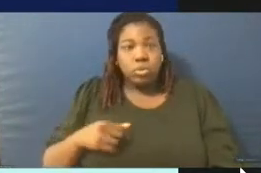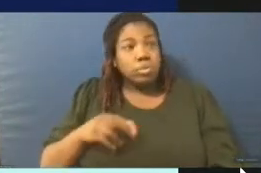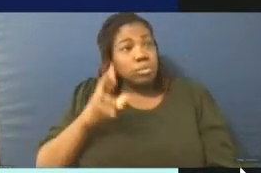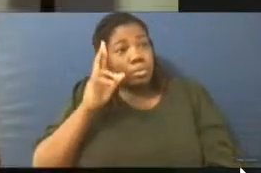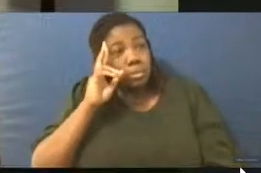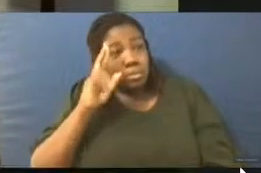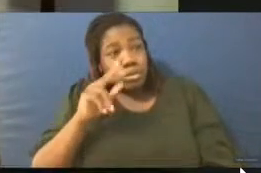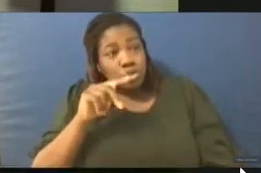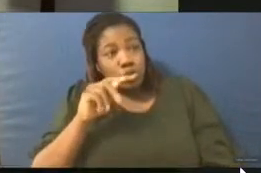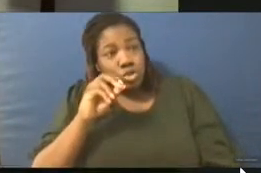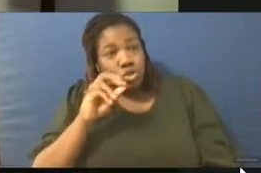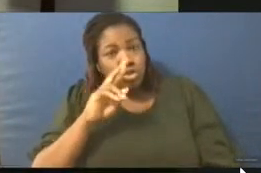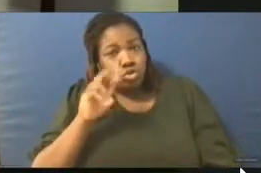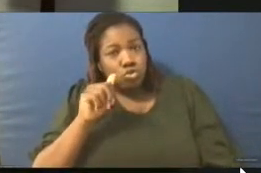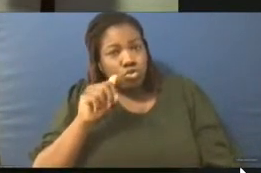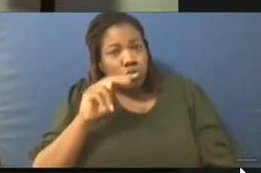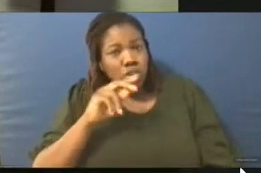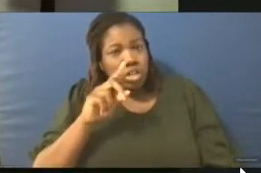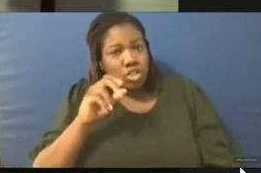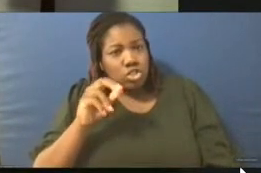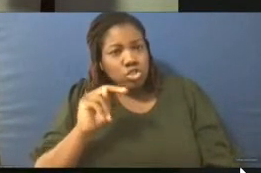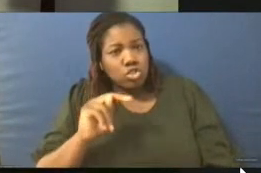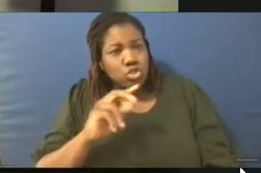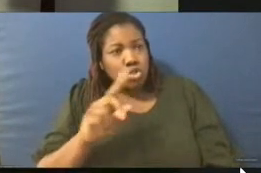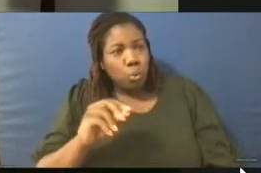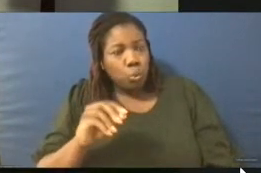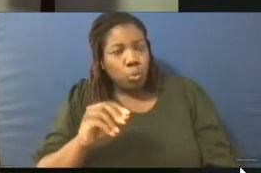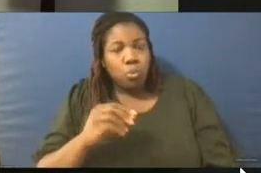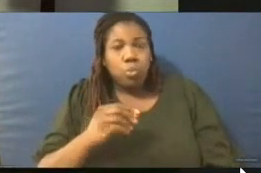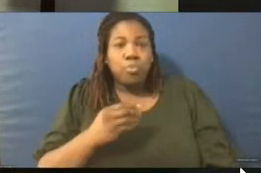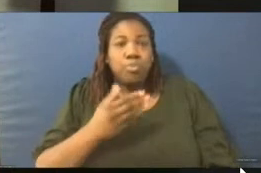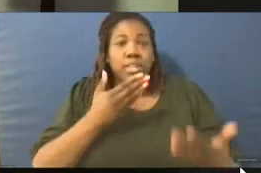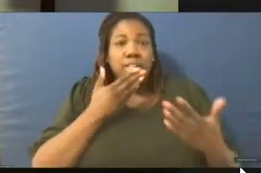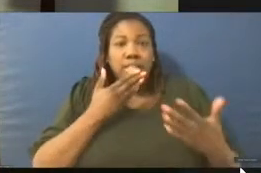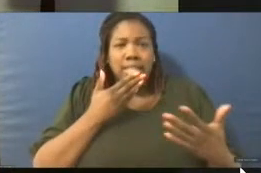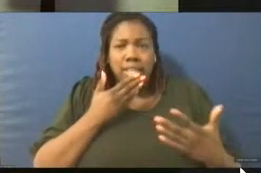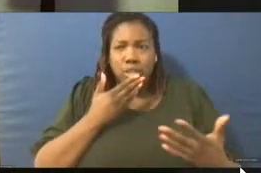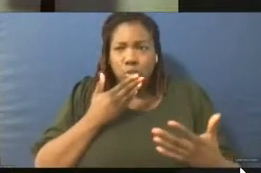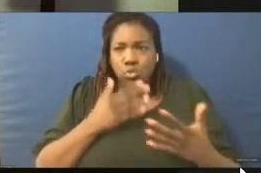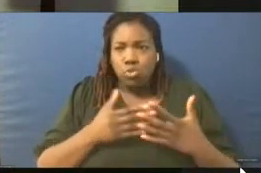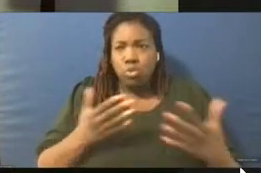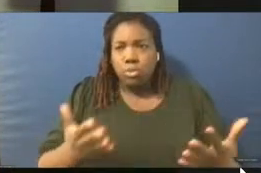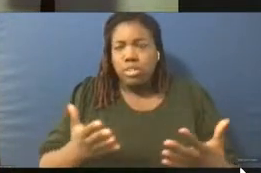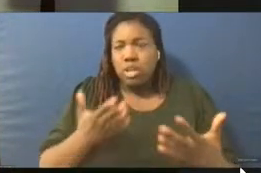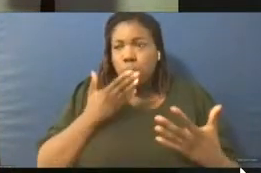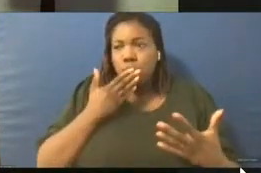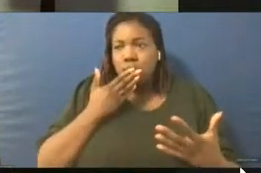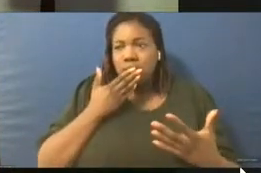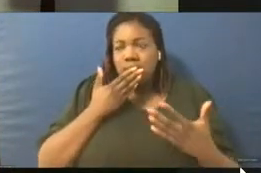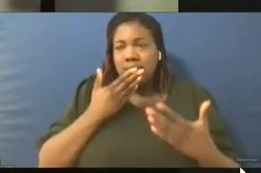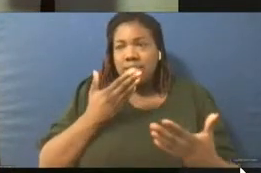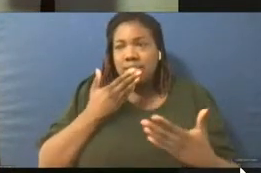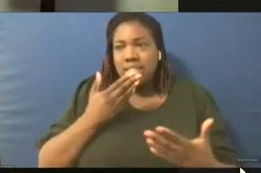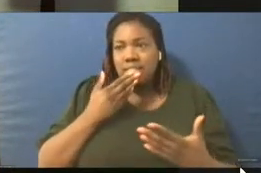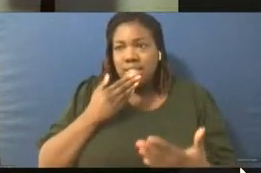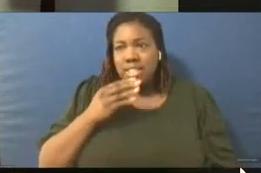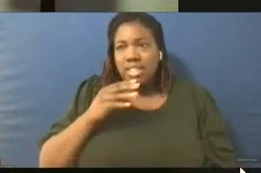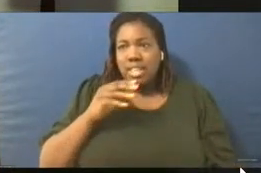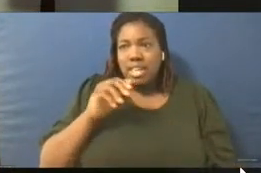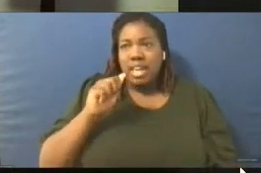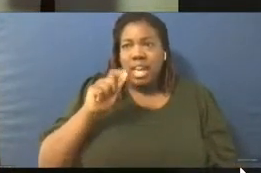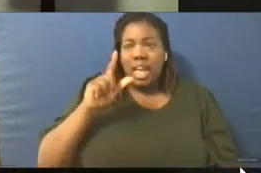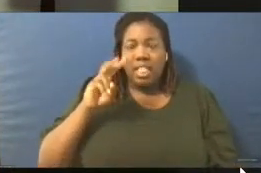Thank you, Madam Chair. First, I just want to thank our chair, Mayra Alvarez, and the rest of the